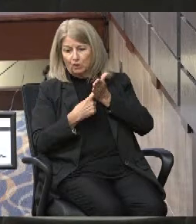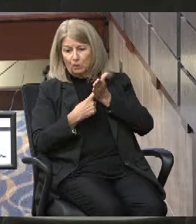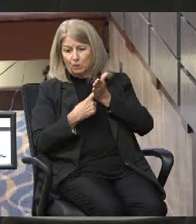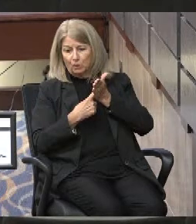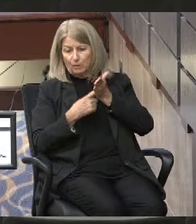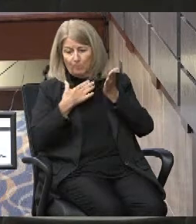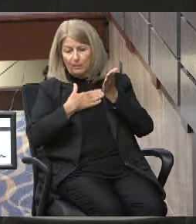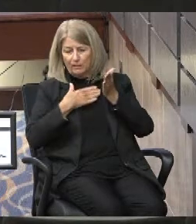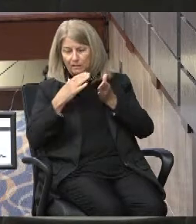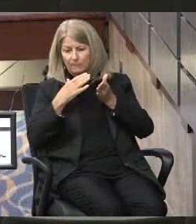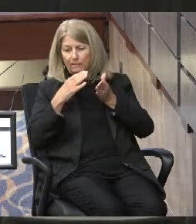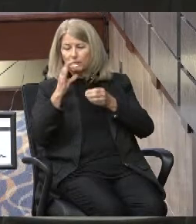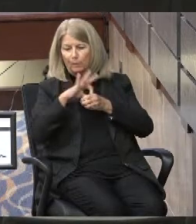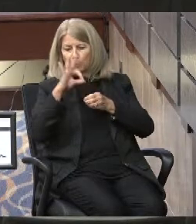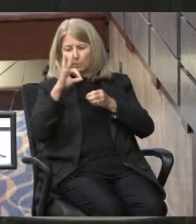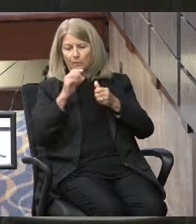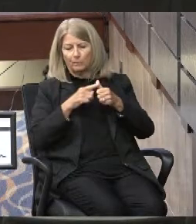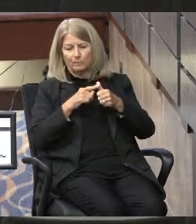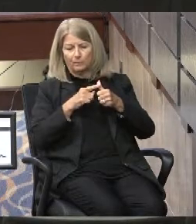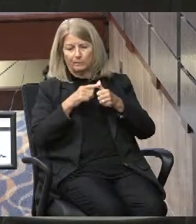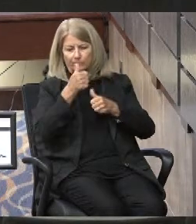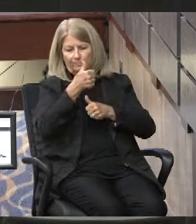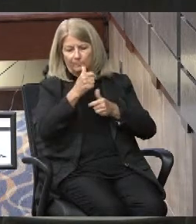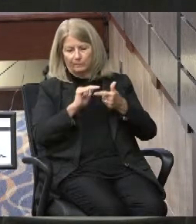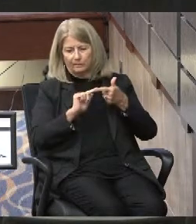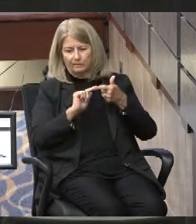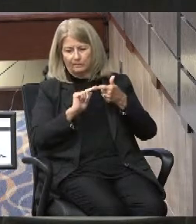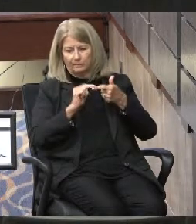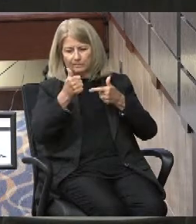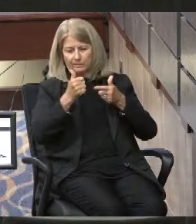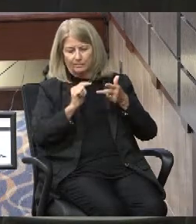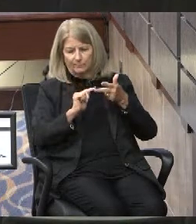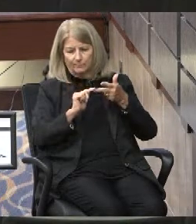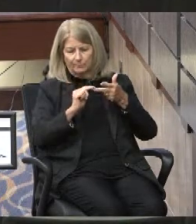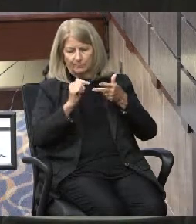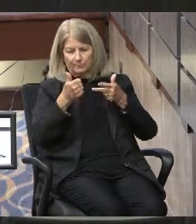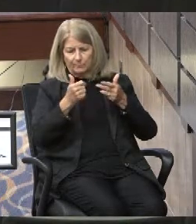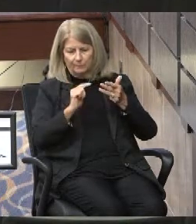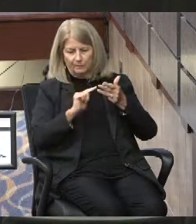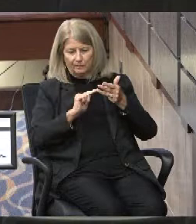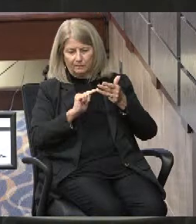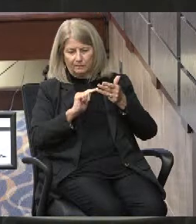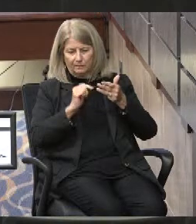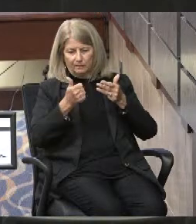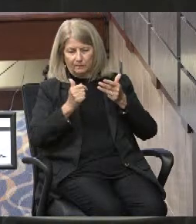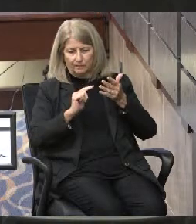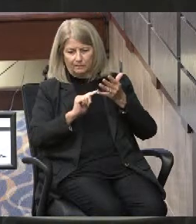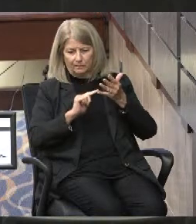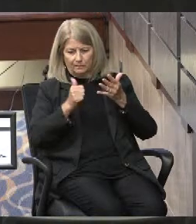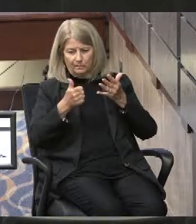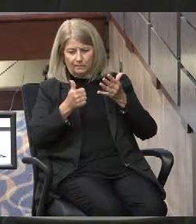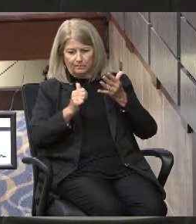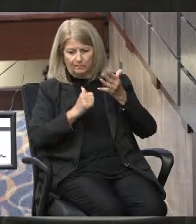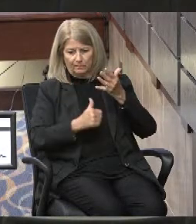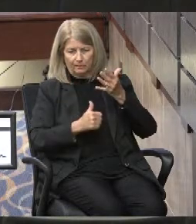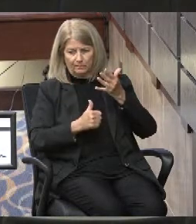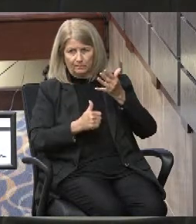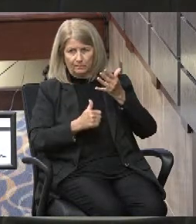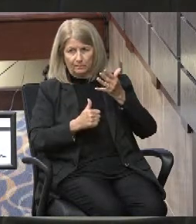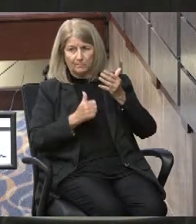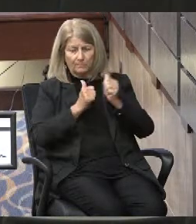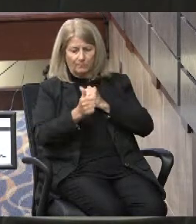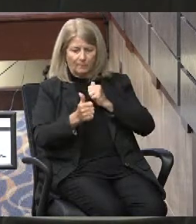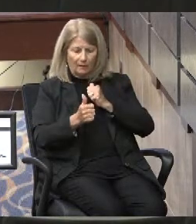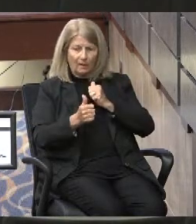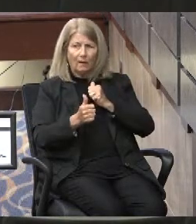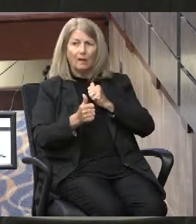Please poll the council. Bearfield? Yes. Rodriguez? Aye. Palmer? Yes. Borderood? Yes. Holmes? Aye. Meek? Yes, that motion